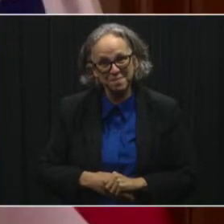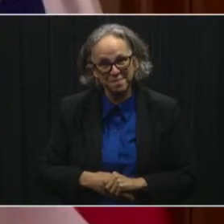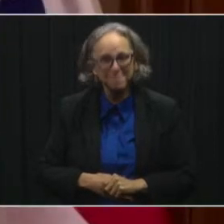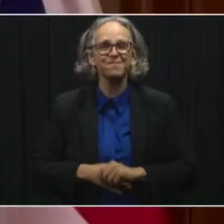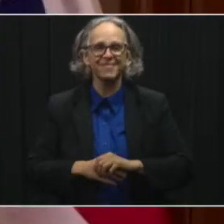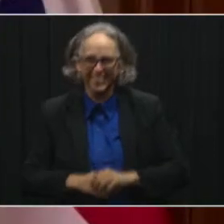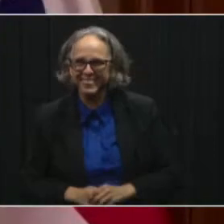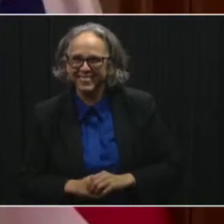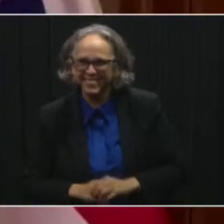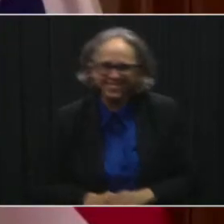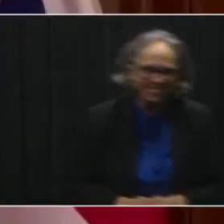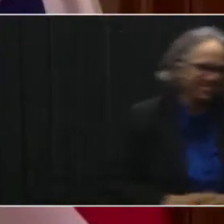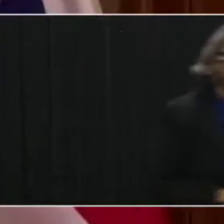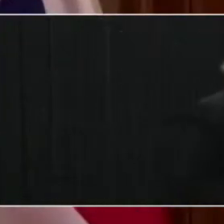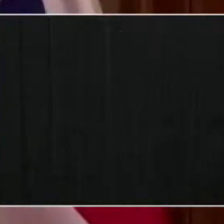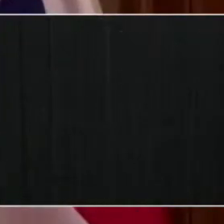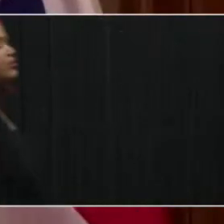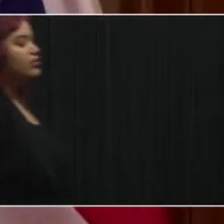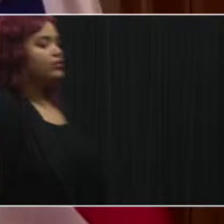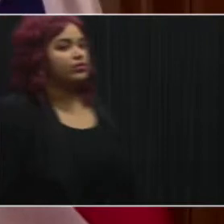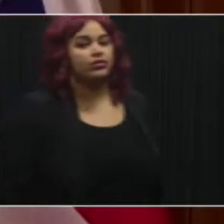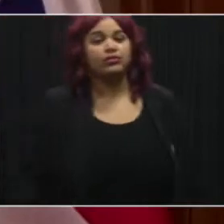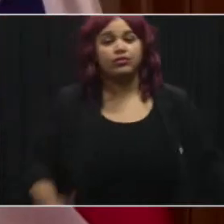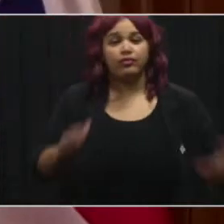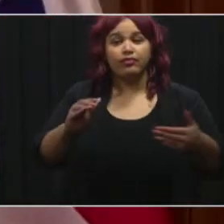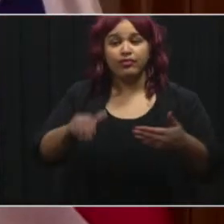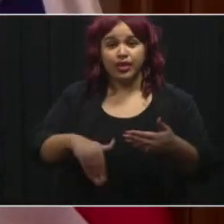Next question is from Jim Province at the Toledo Blade.